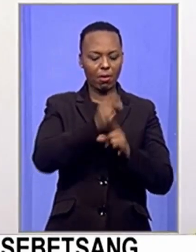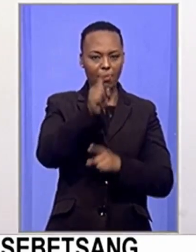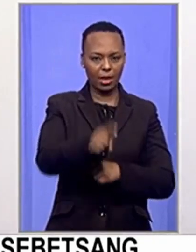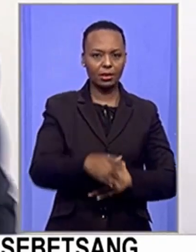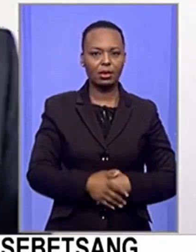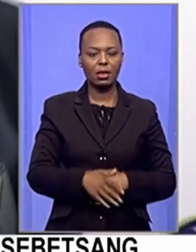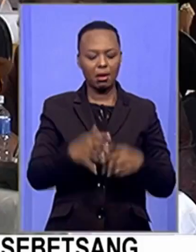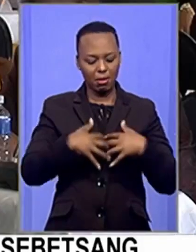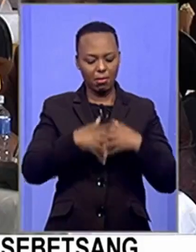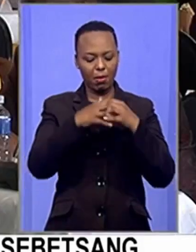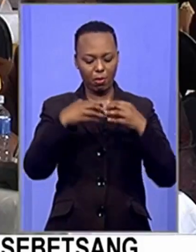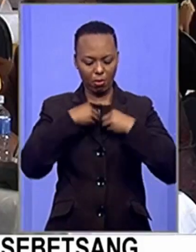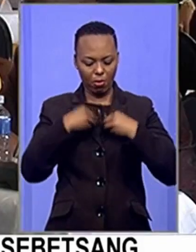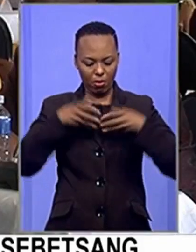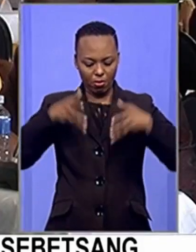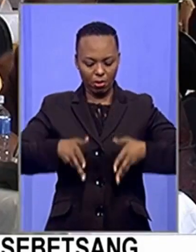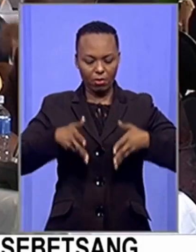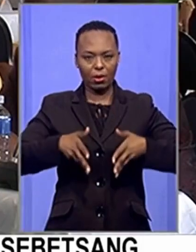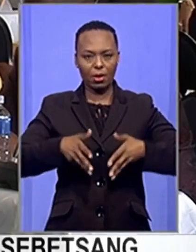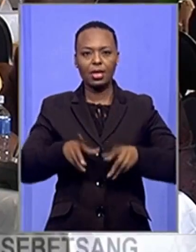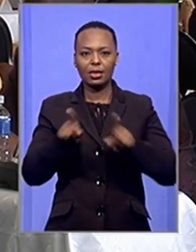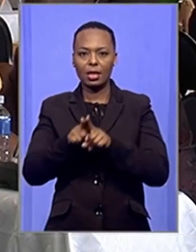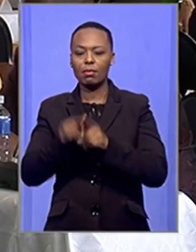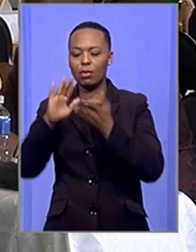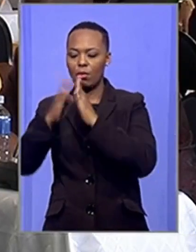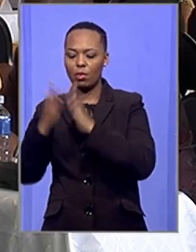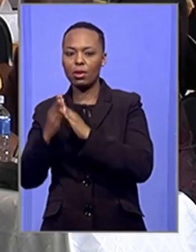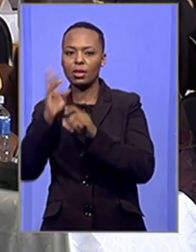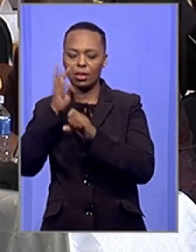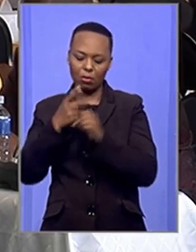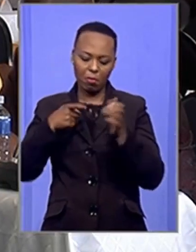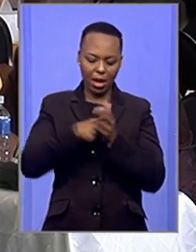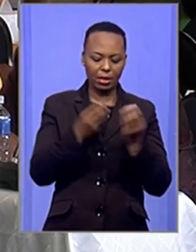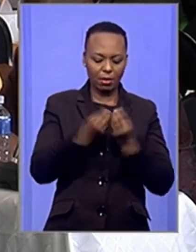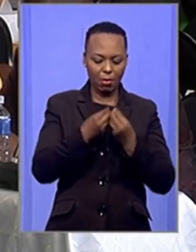Borwa ho reka dihlahiswa tse entsweng mona lapeng le ka hare ho kontinente ya Afrika.